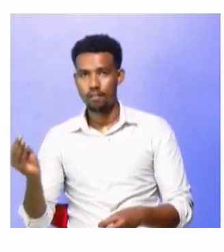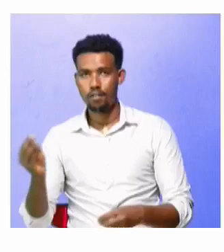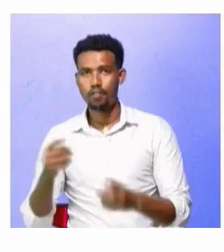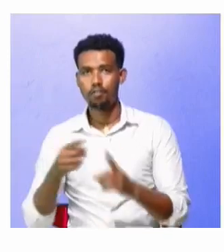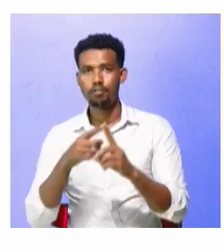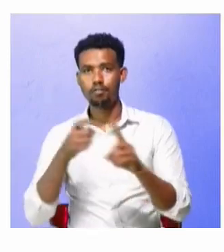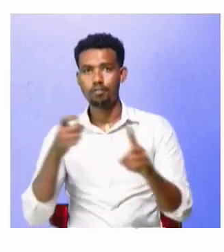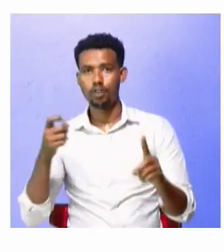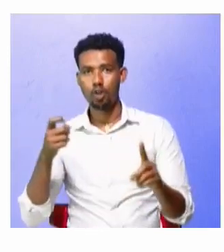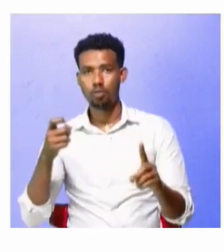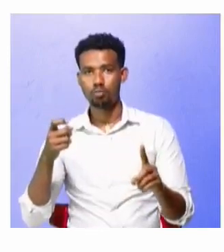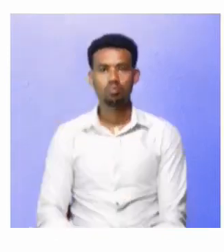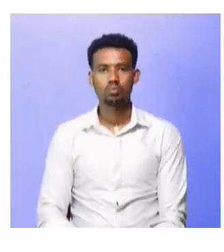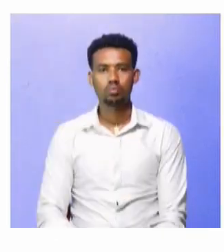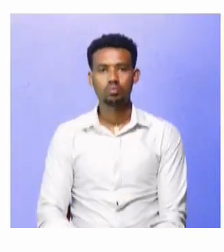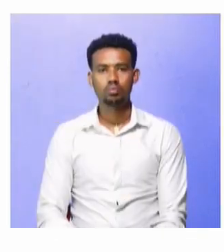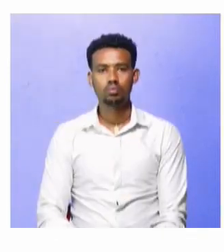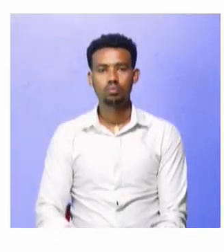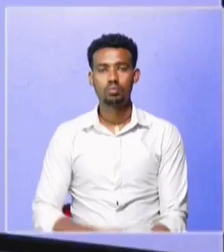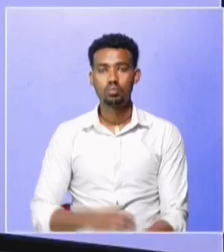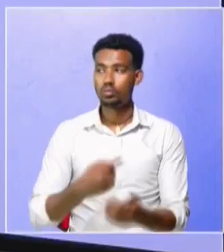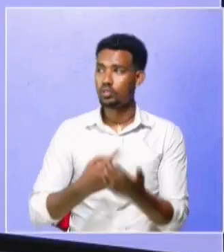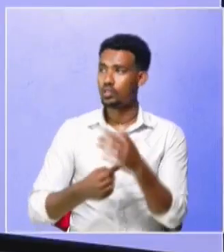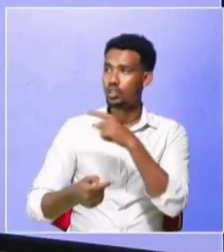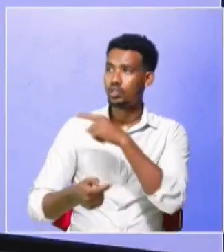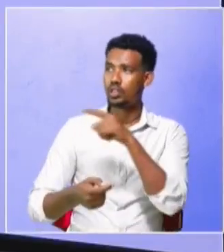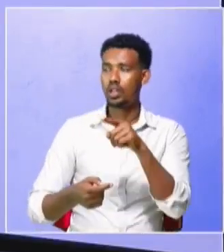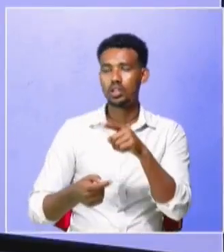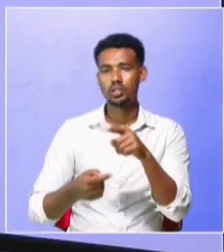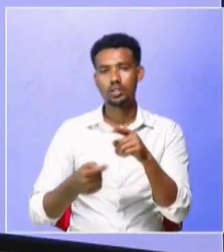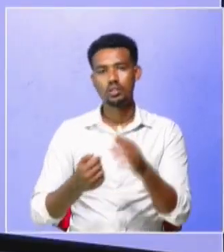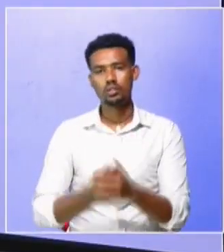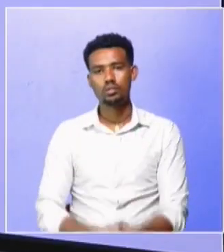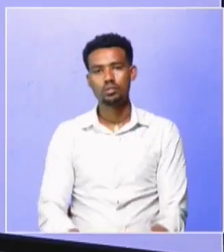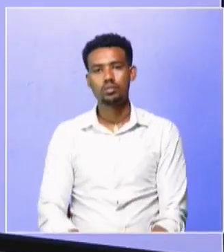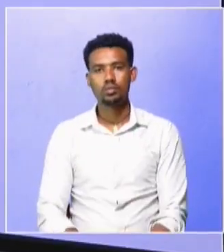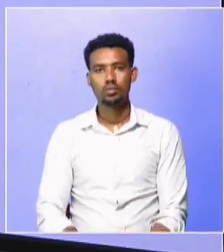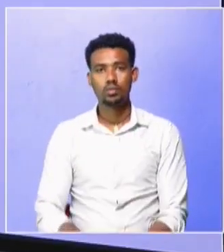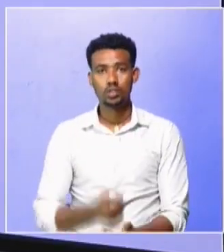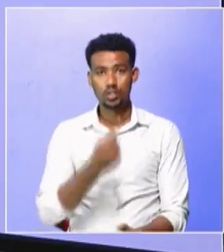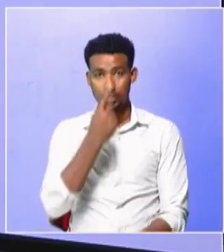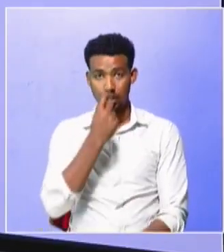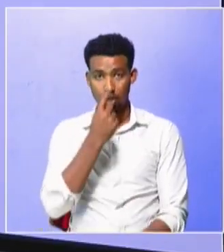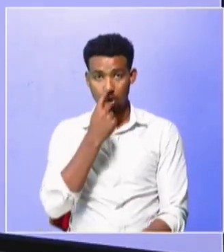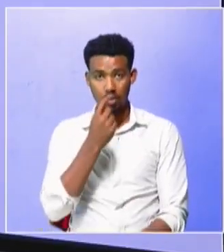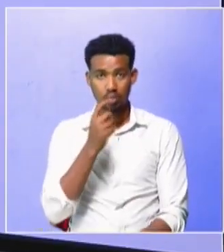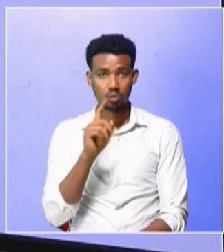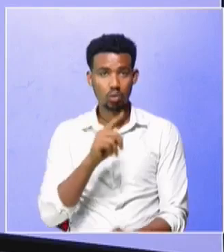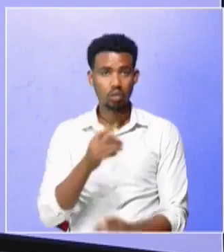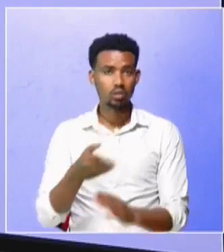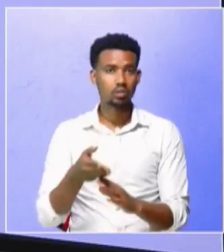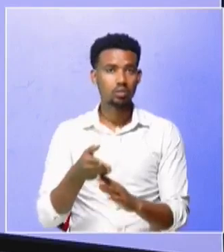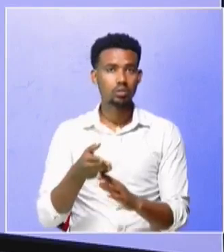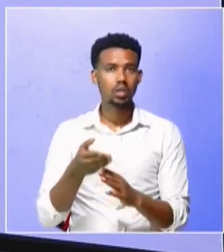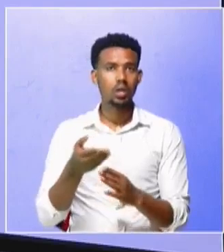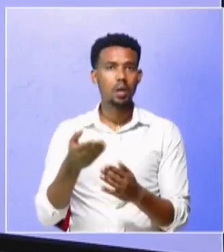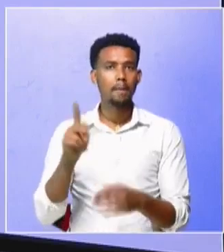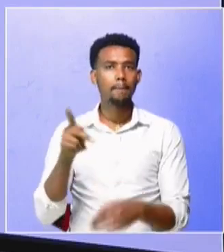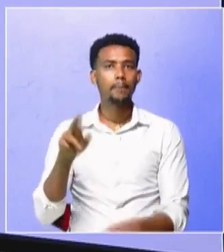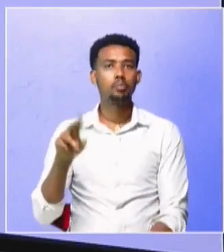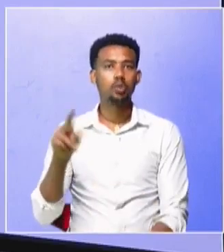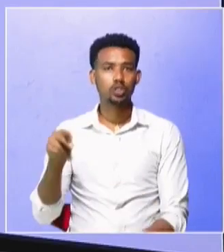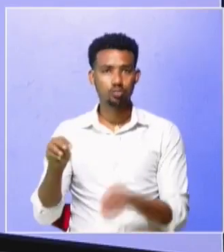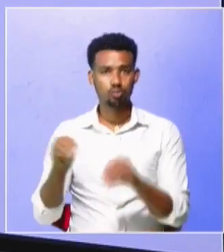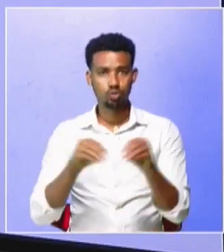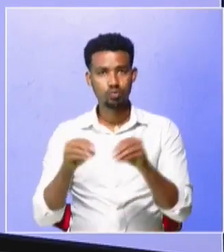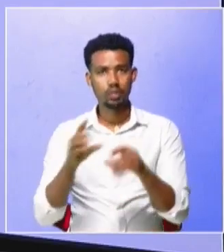from. So these are the common prepositions of movements and direction that